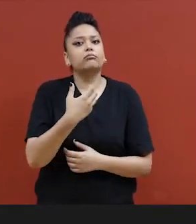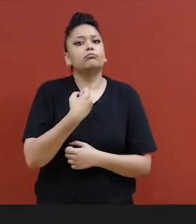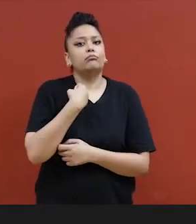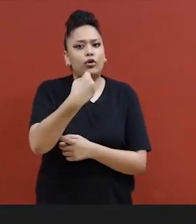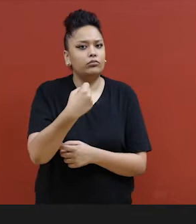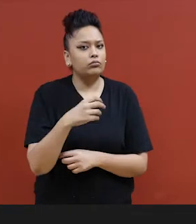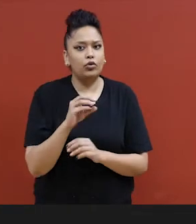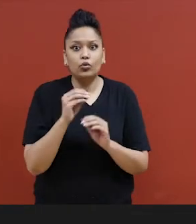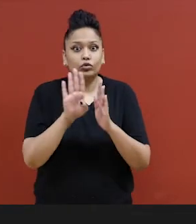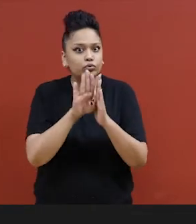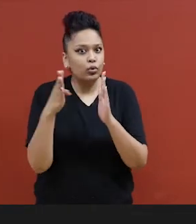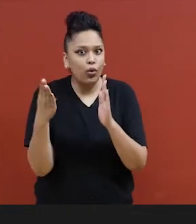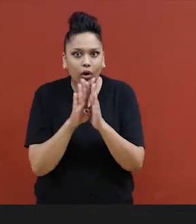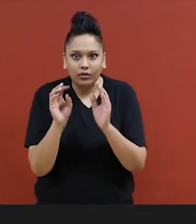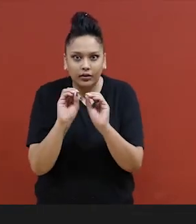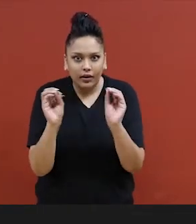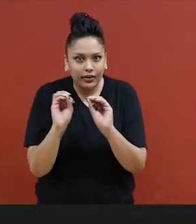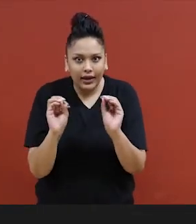a door.